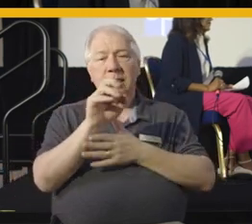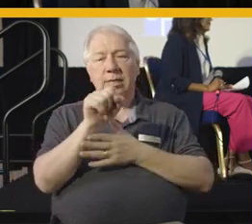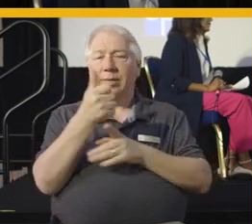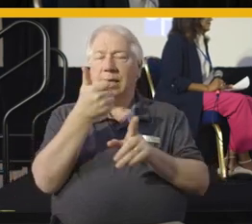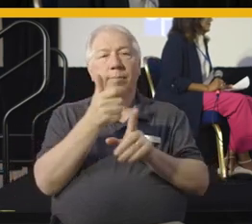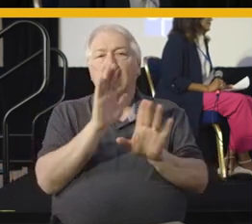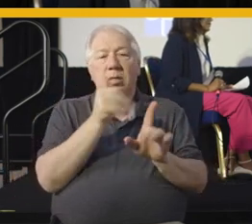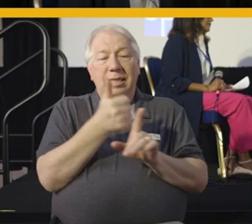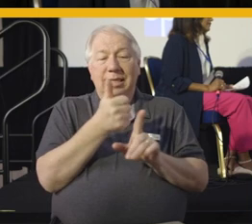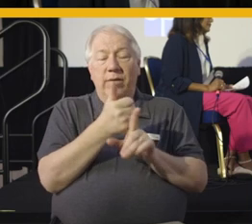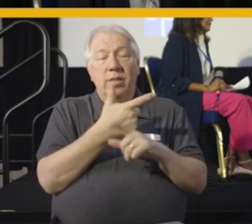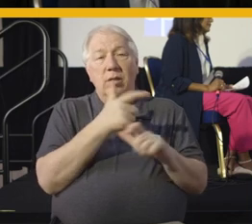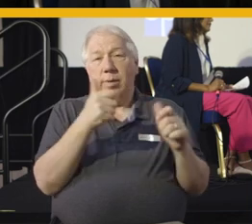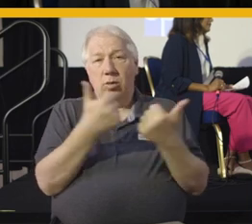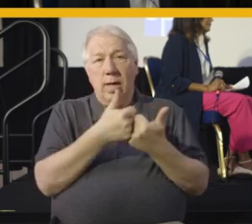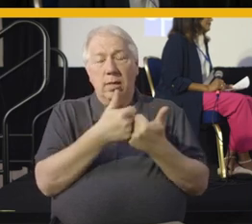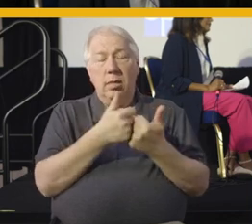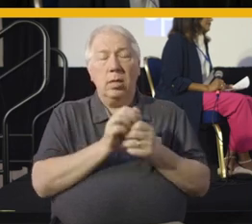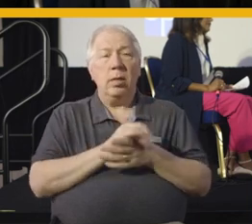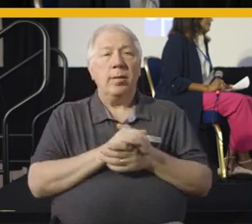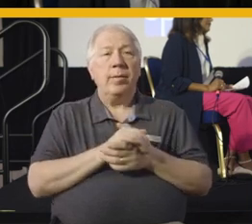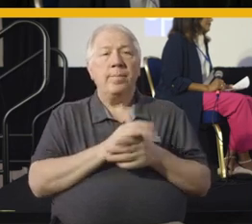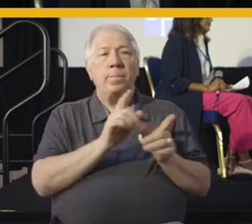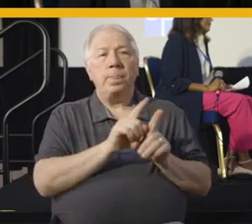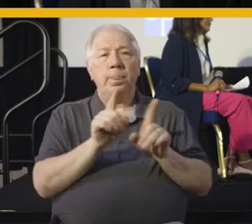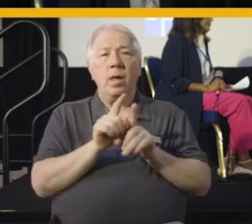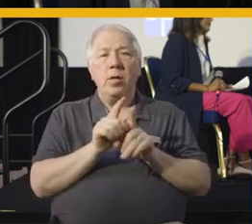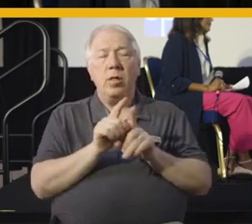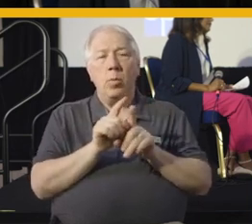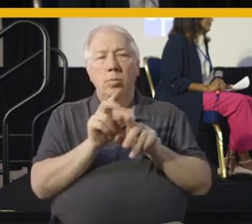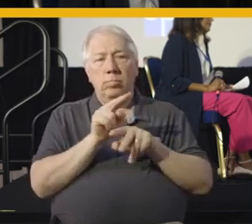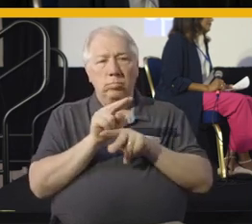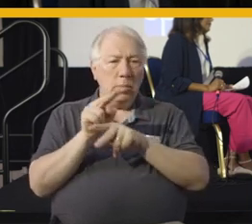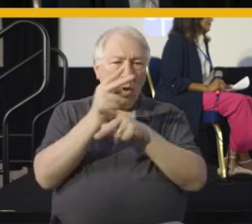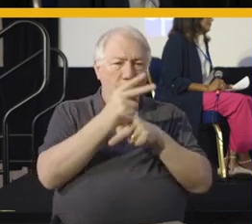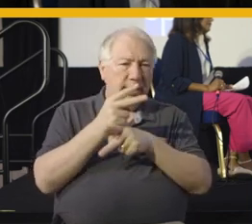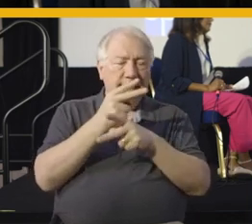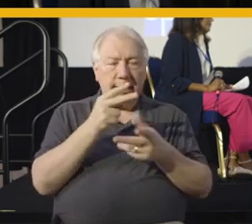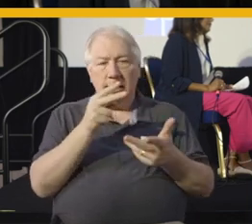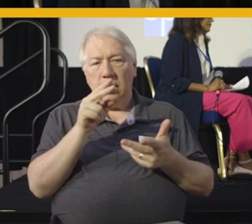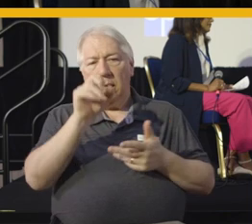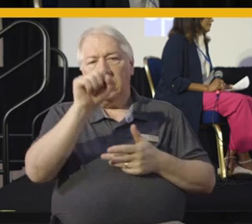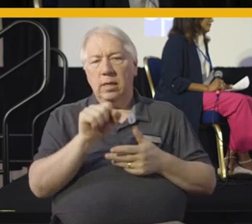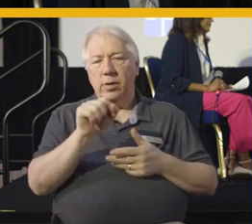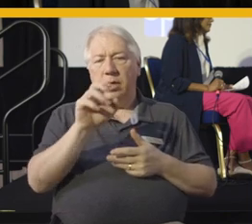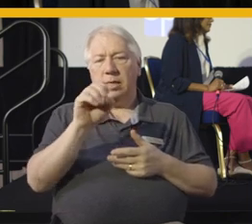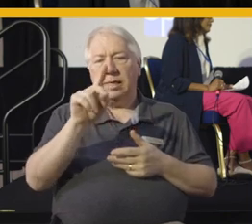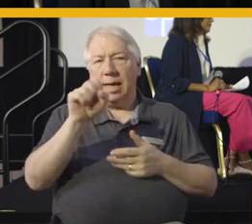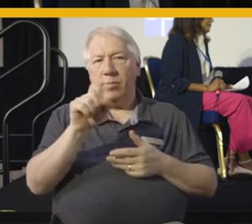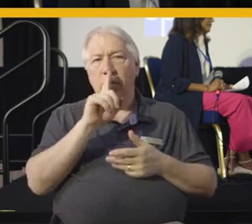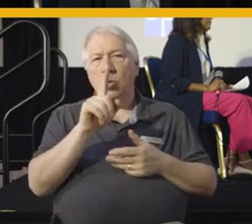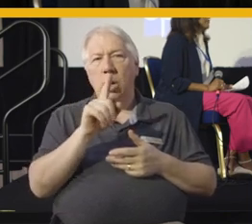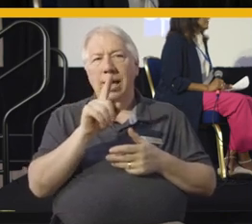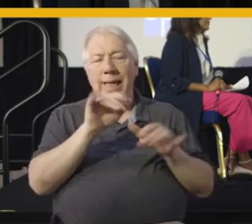huge challenge. And so also overseeing Southern Sounds and trying to make sure that we had a